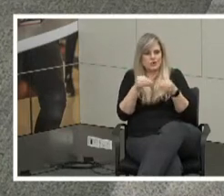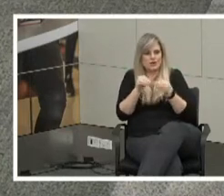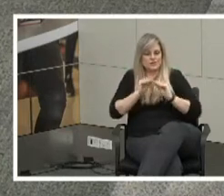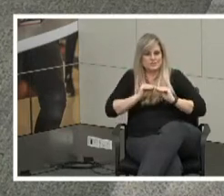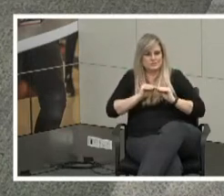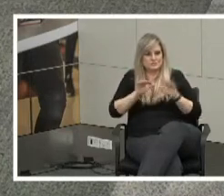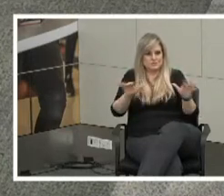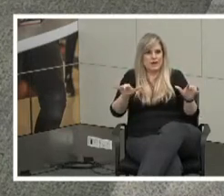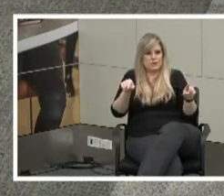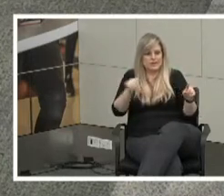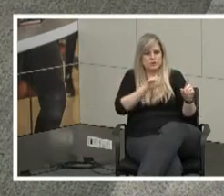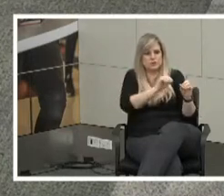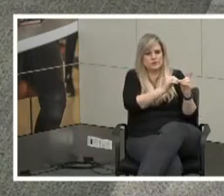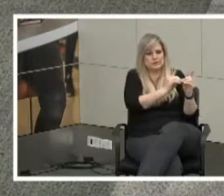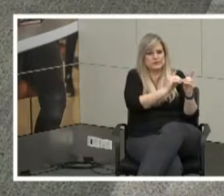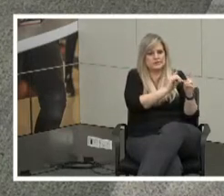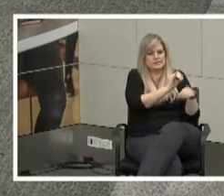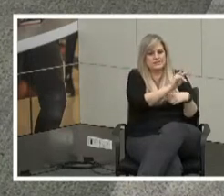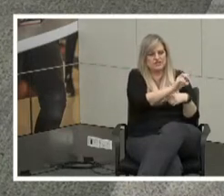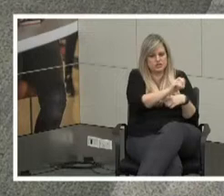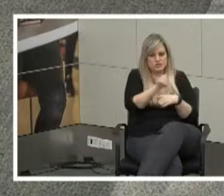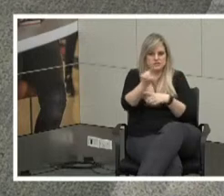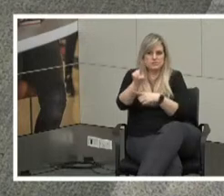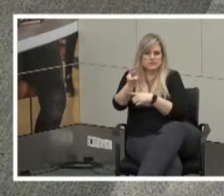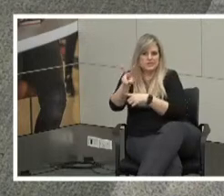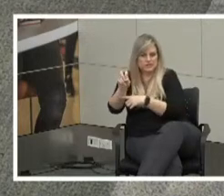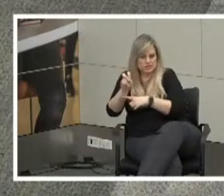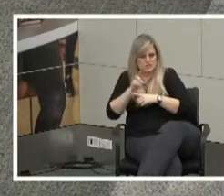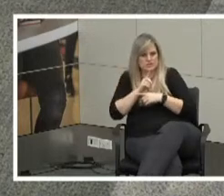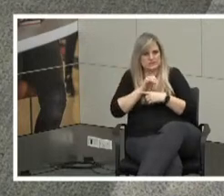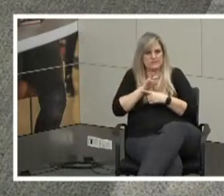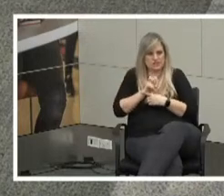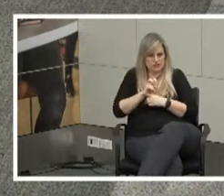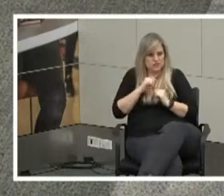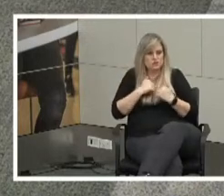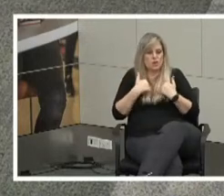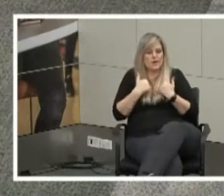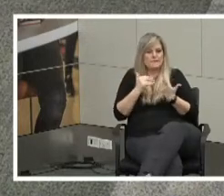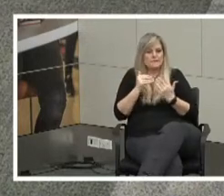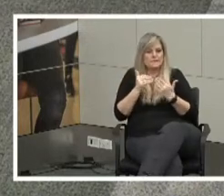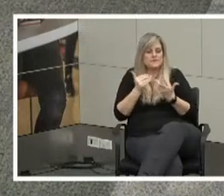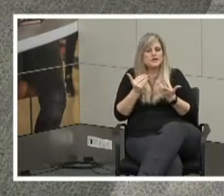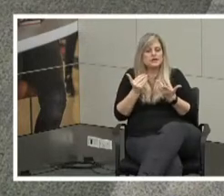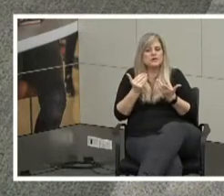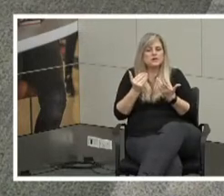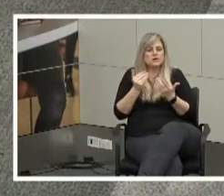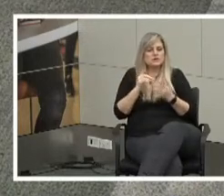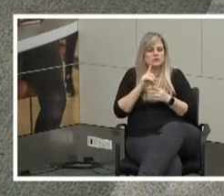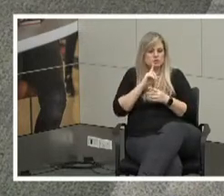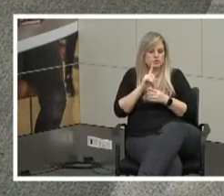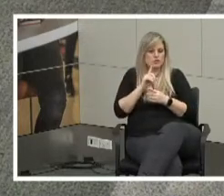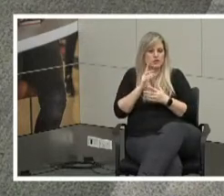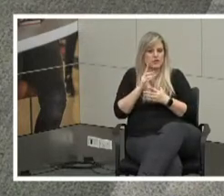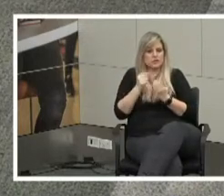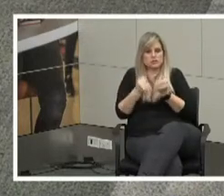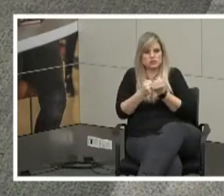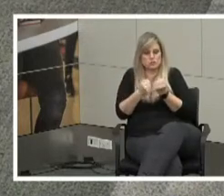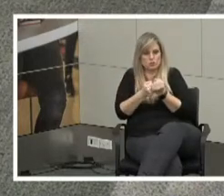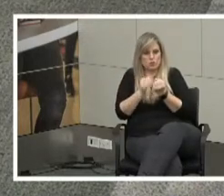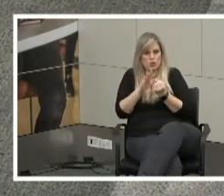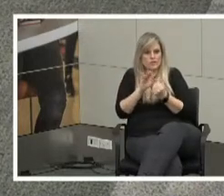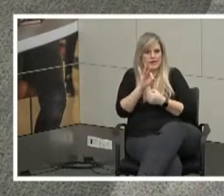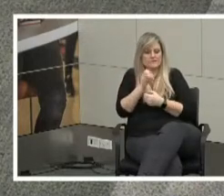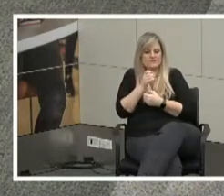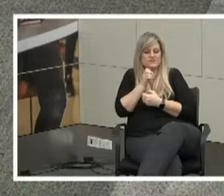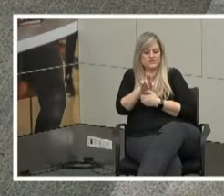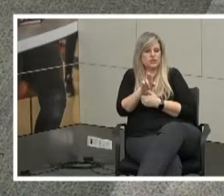the divisions and so that they really um have that um can really um support that feeder